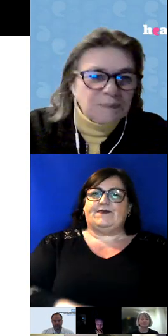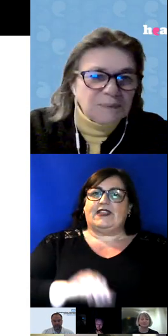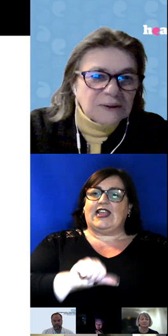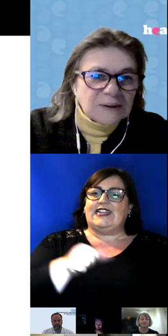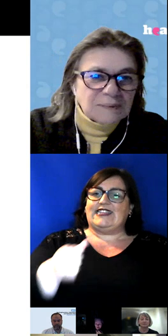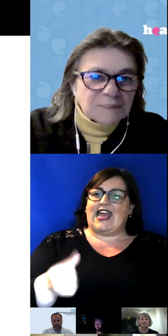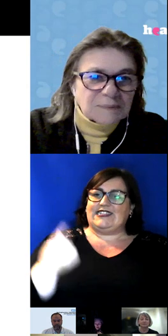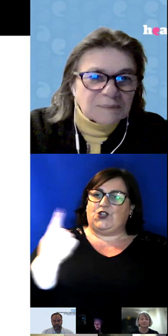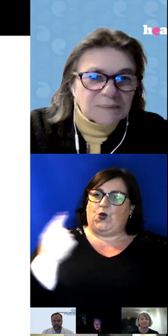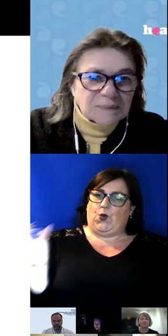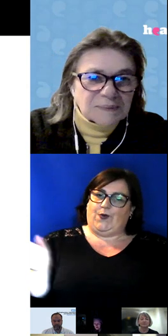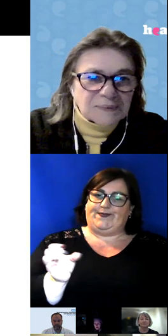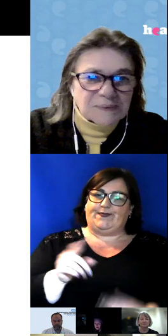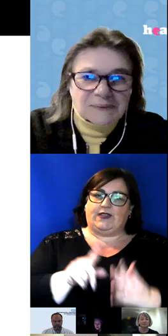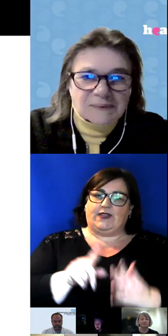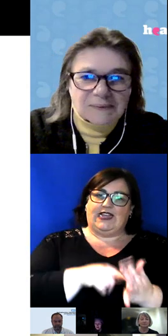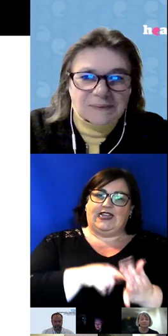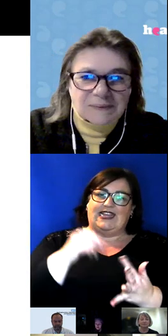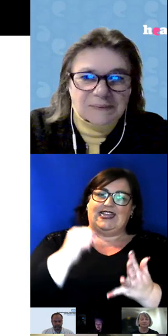Wilshire.